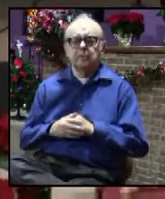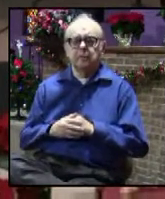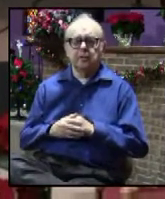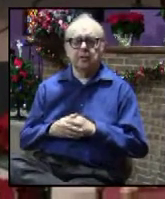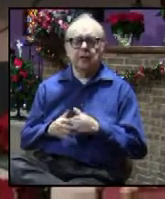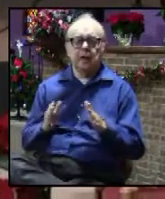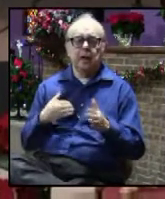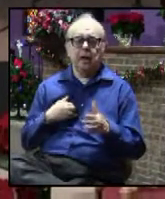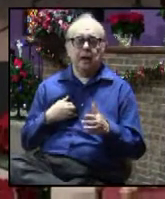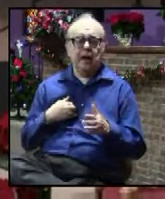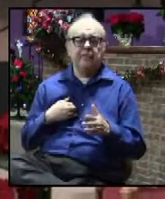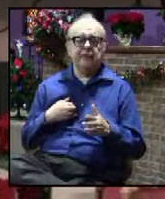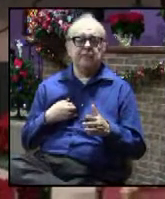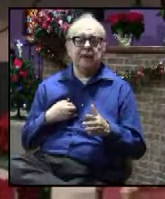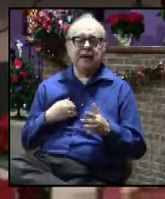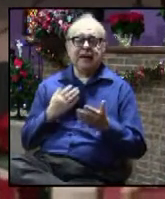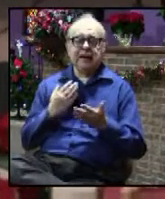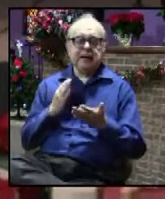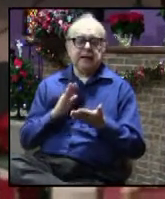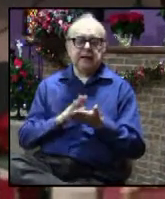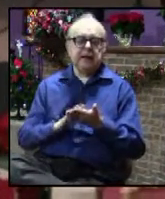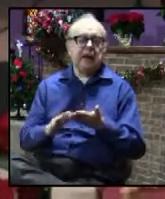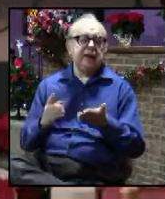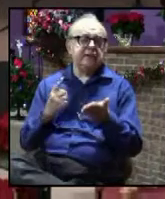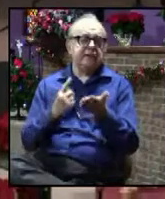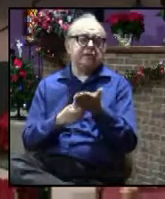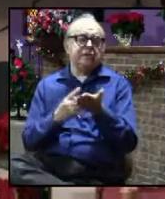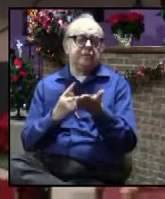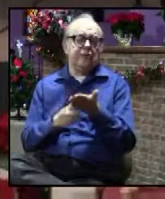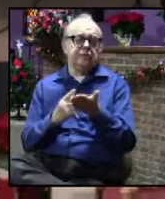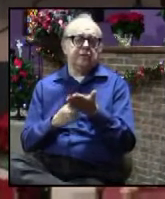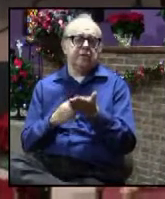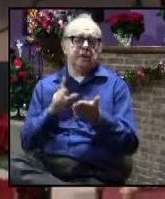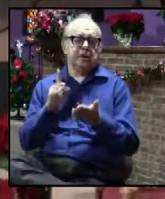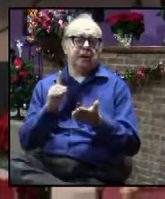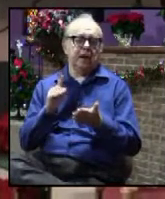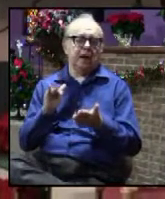And let's have a human dialogue. Amen.